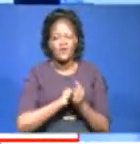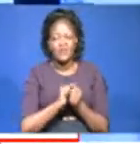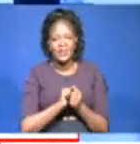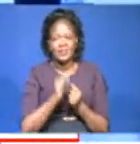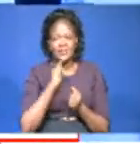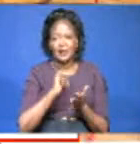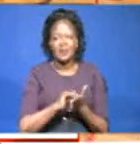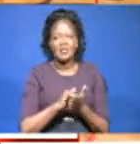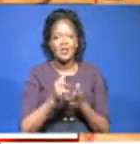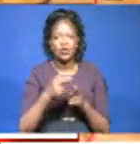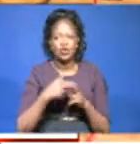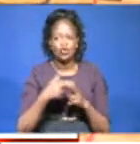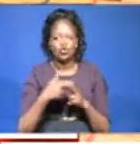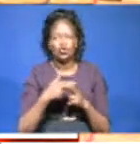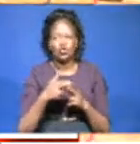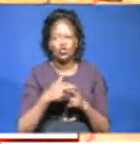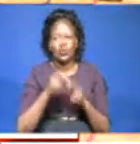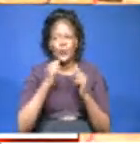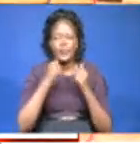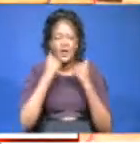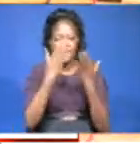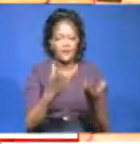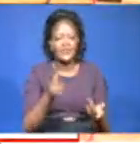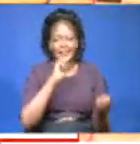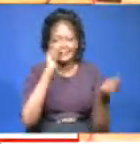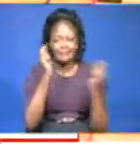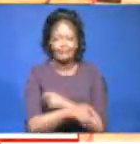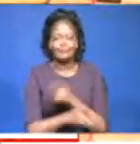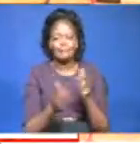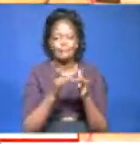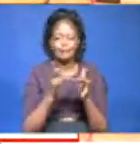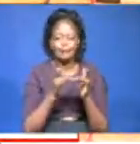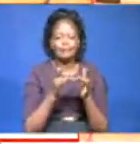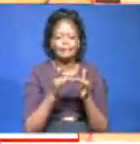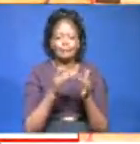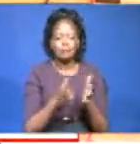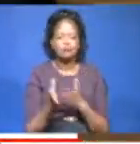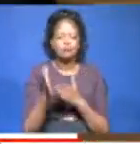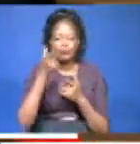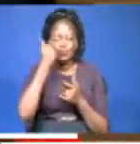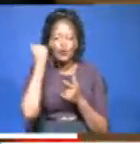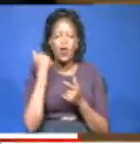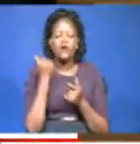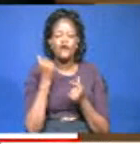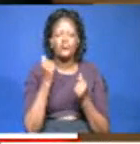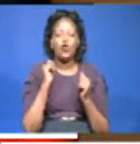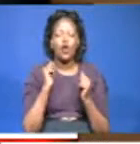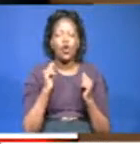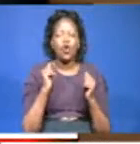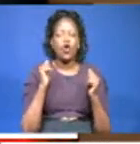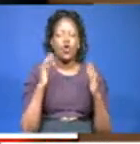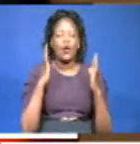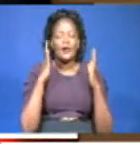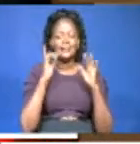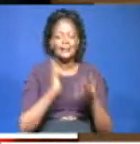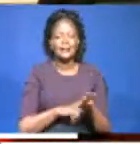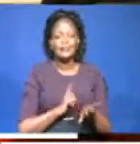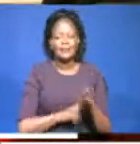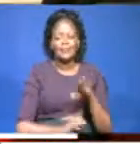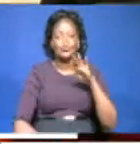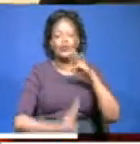few weeks could provide a turnaround for e-commerce platforms due to the festive times, which is the peak season for the